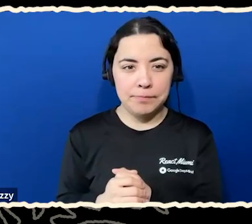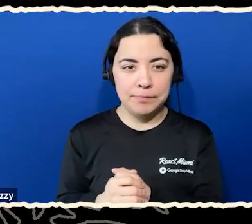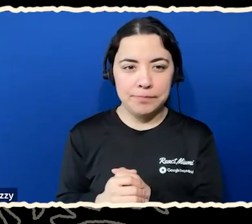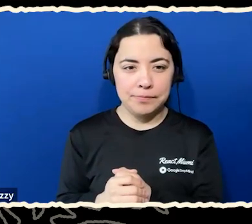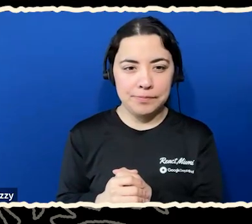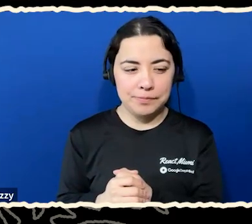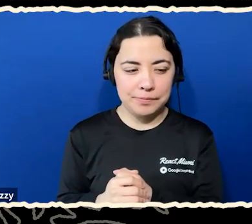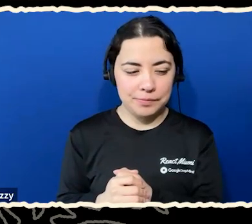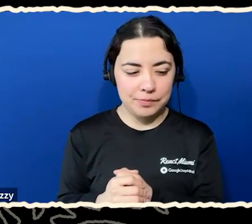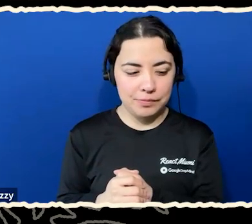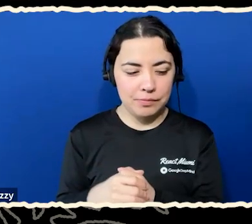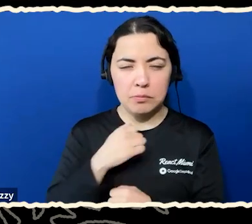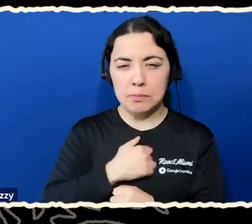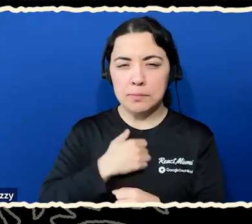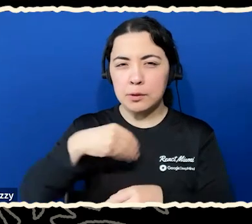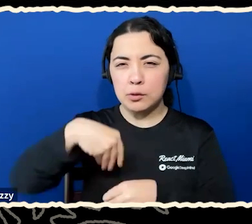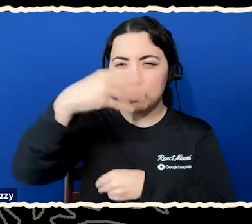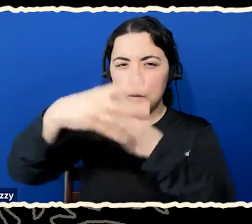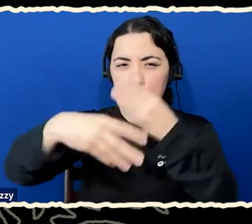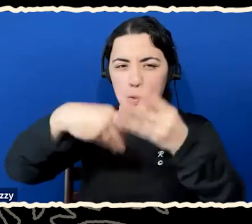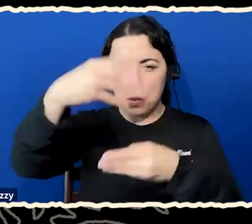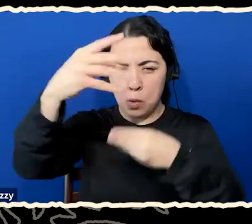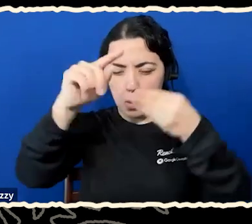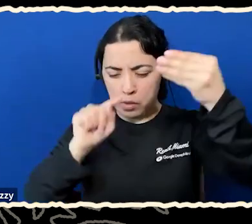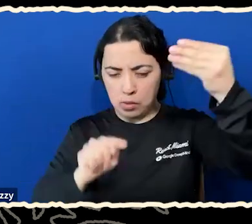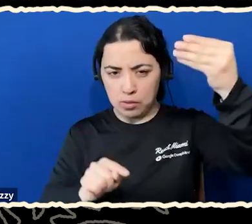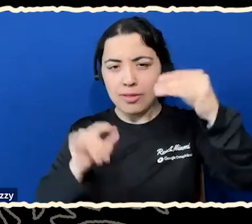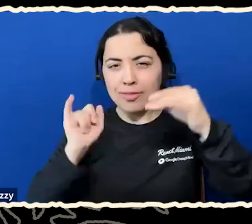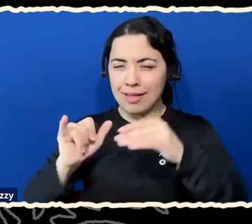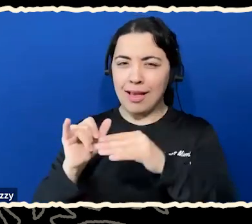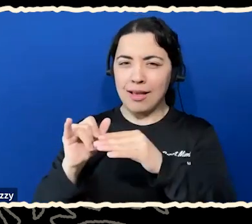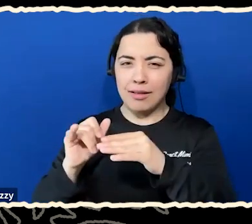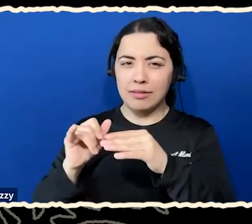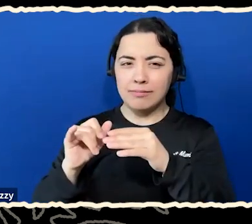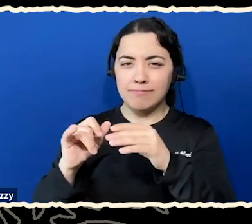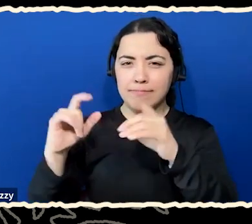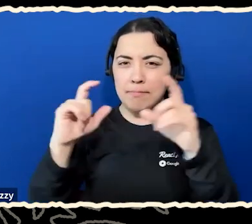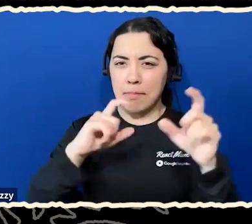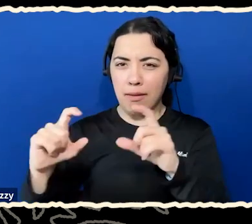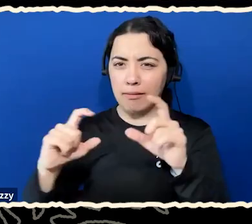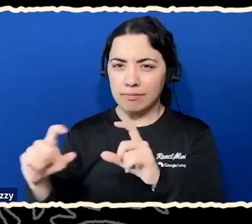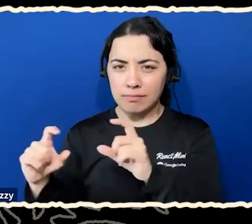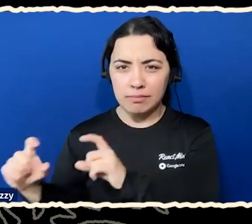sorry, I'm like scroll down. This is the blocking component. We are going to do a